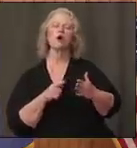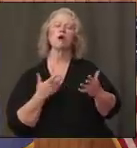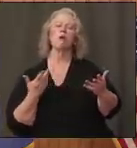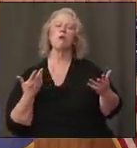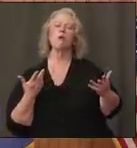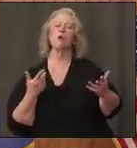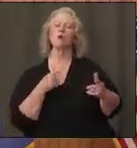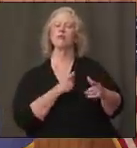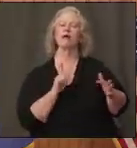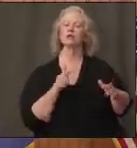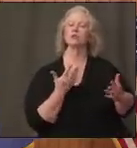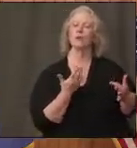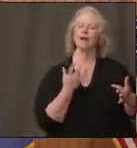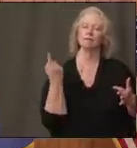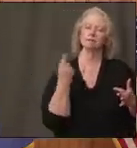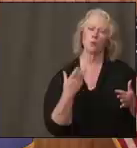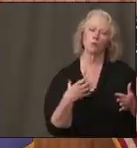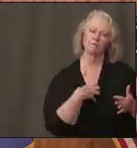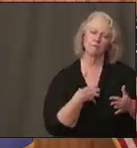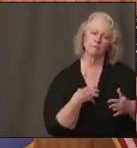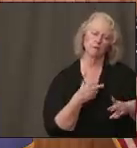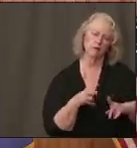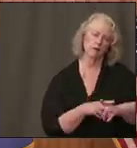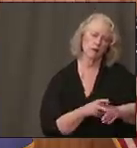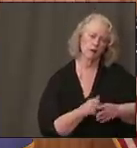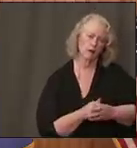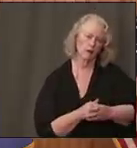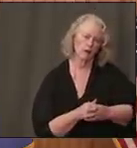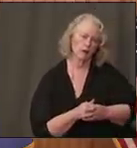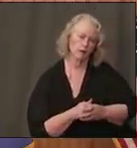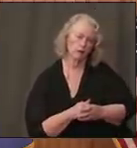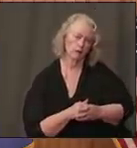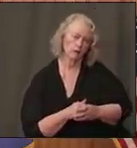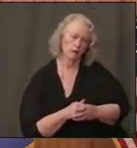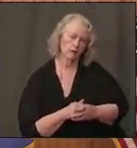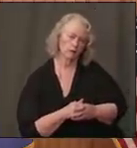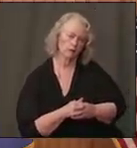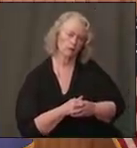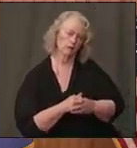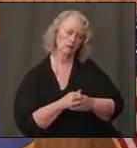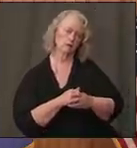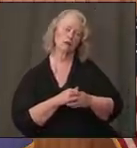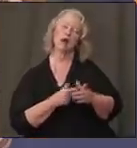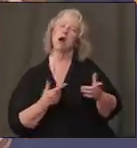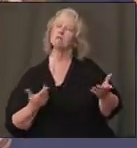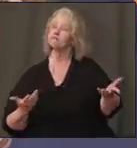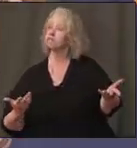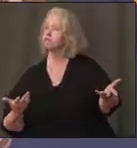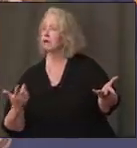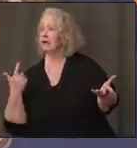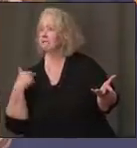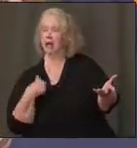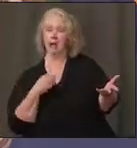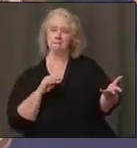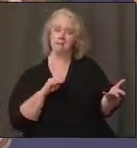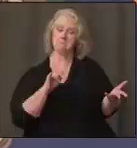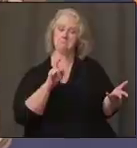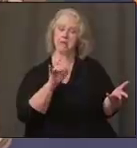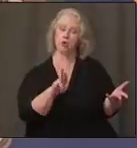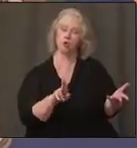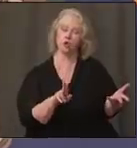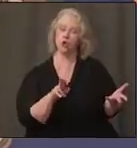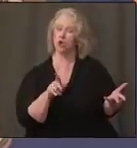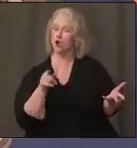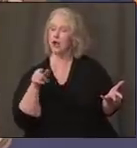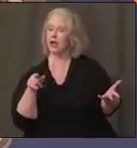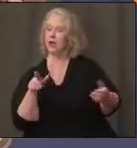complaint basis as residents really want to feel reassured? Yeah, if I was the mayor of a town and I had my local